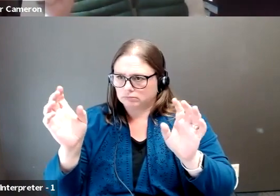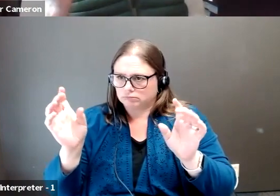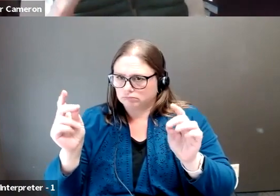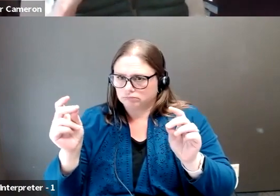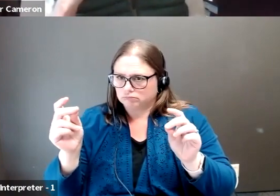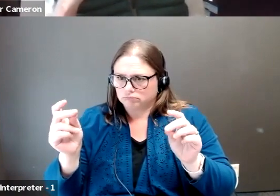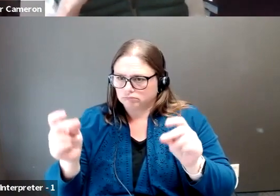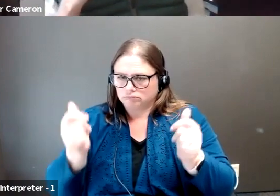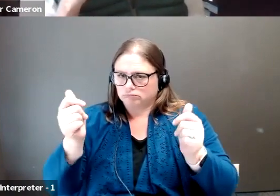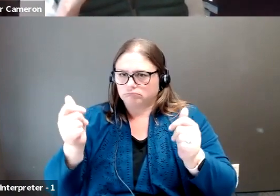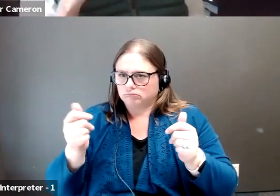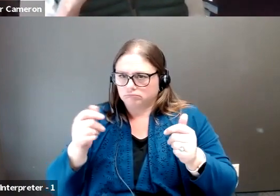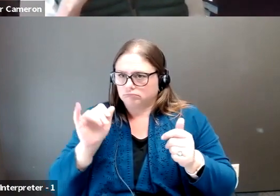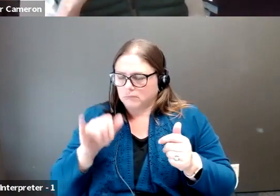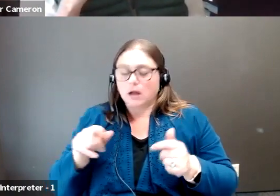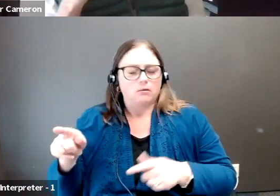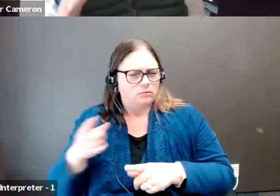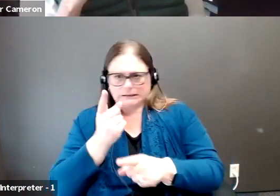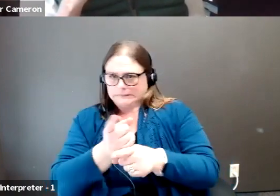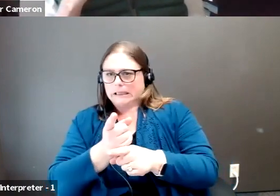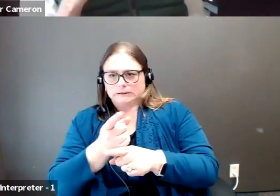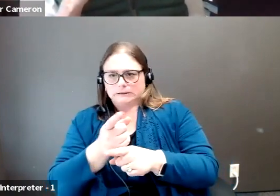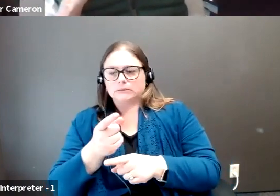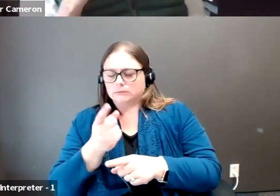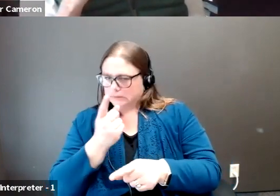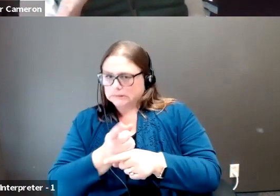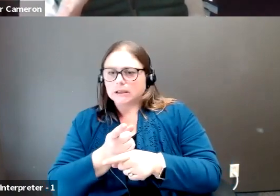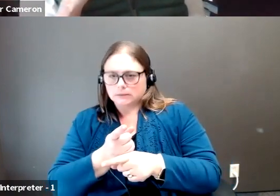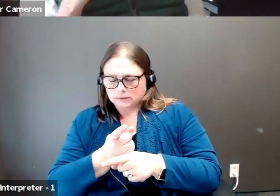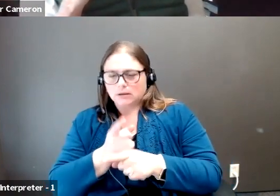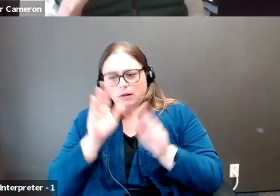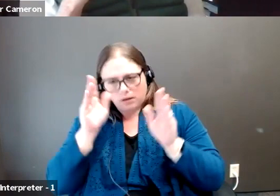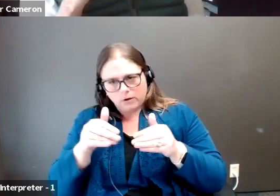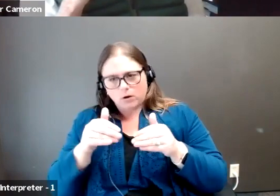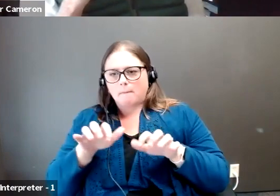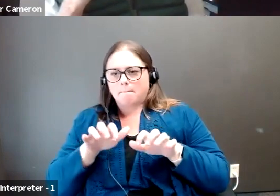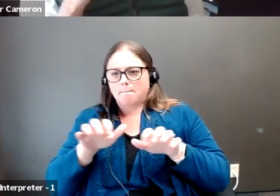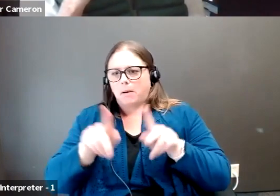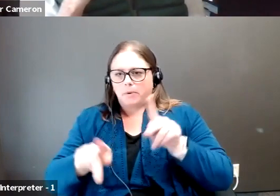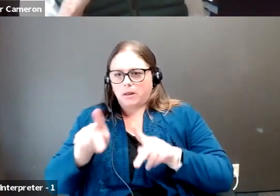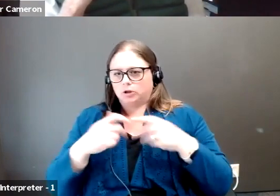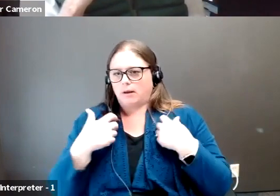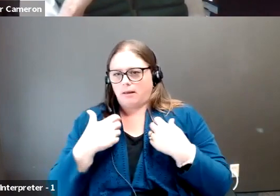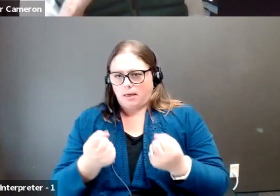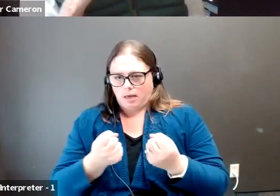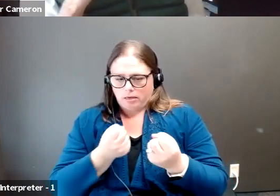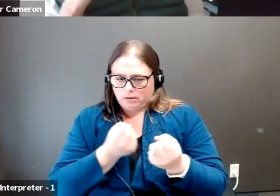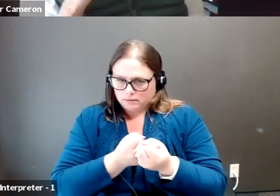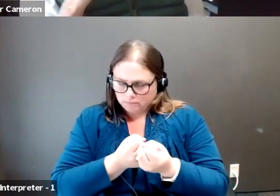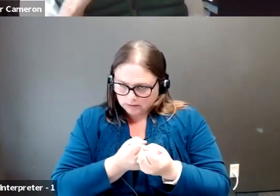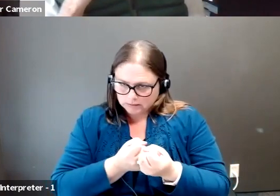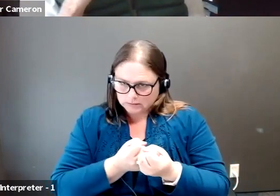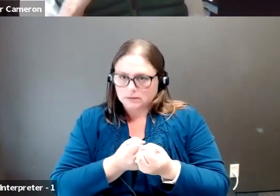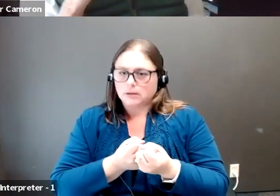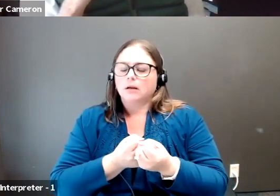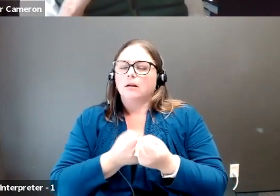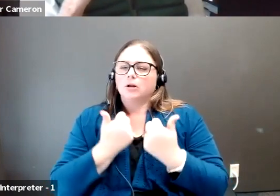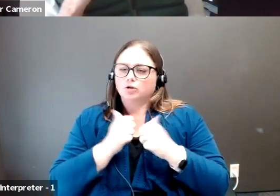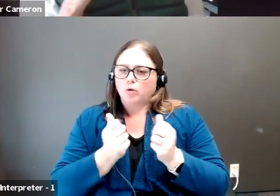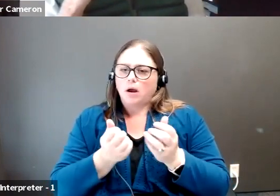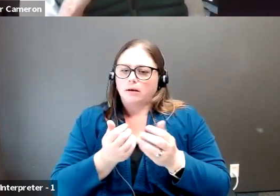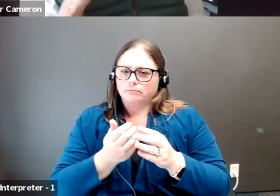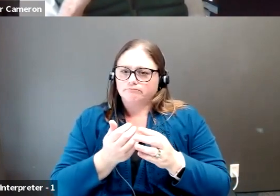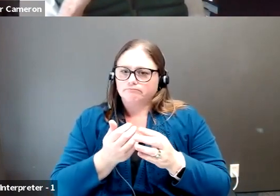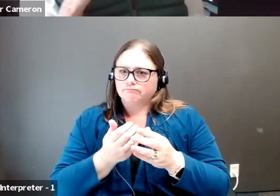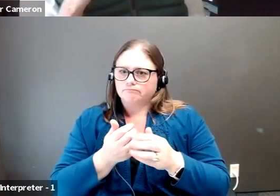on. That's exactly what this is all about. It's more population health based, and it's about getting ahead of the problem and avoiding the most